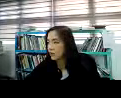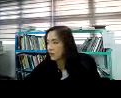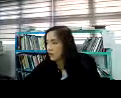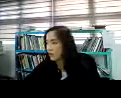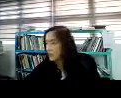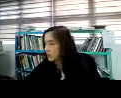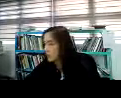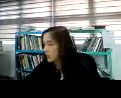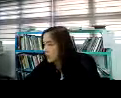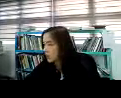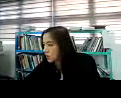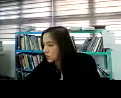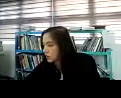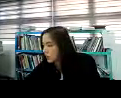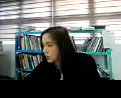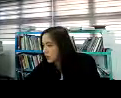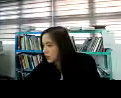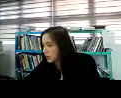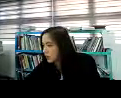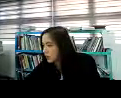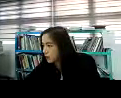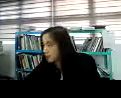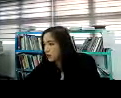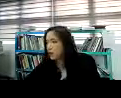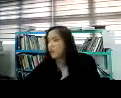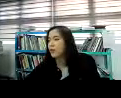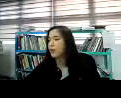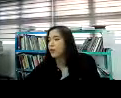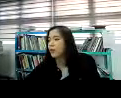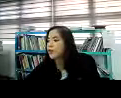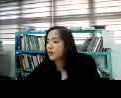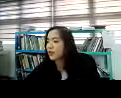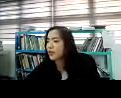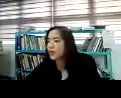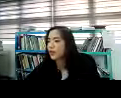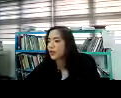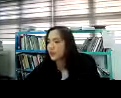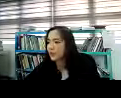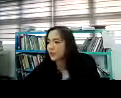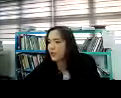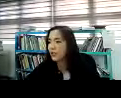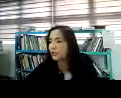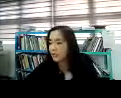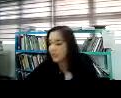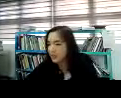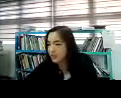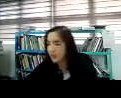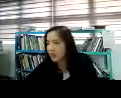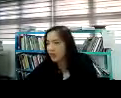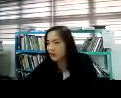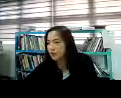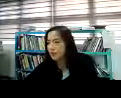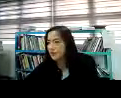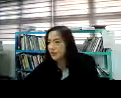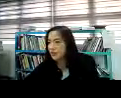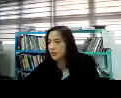Okay, palakihin ko lang siya so that ayan po. So Again, online public access